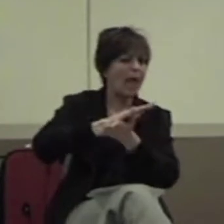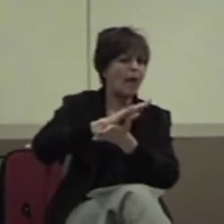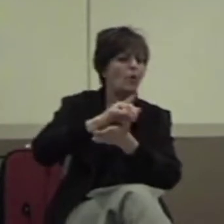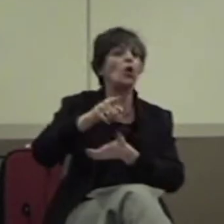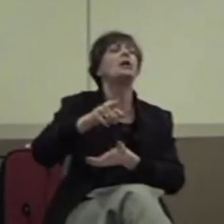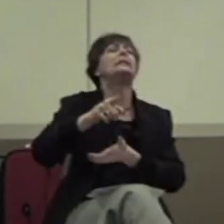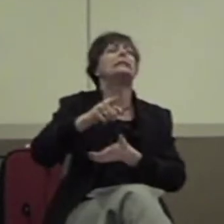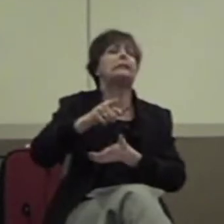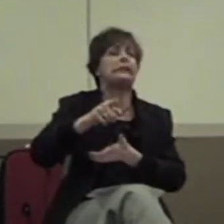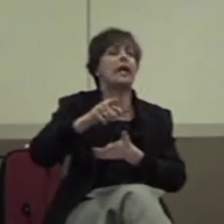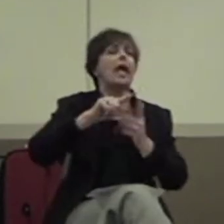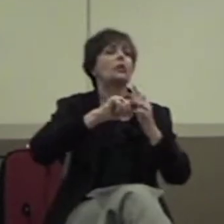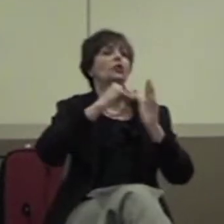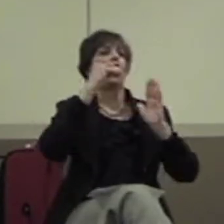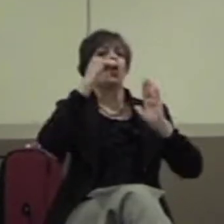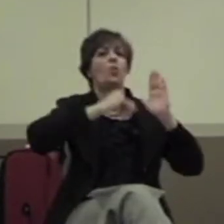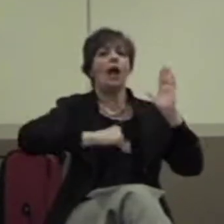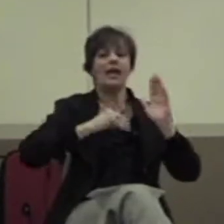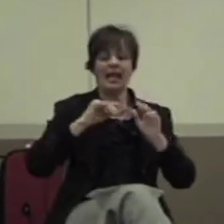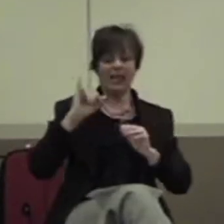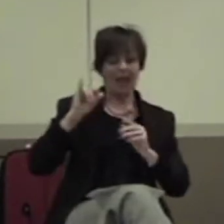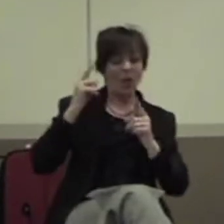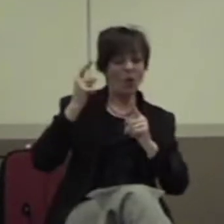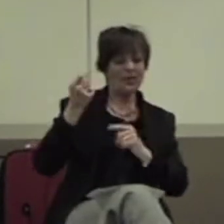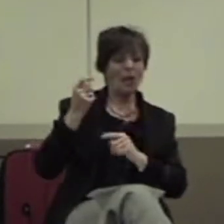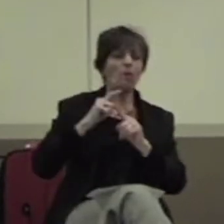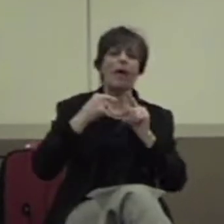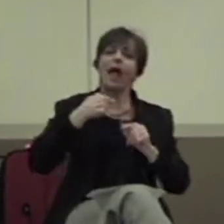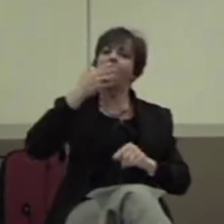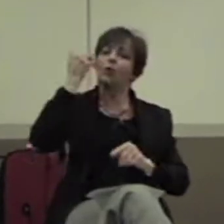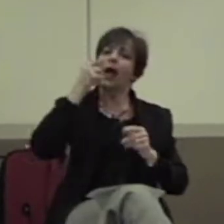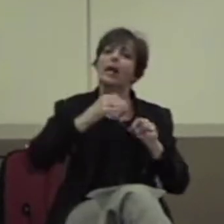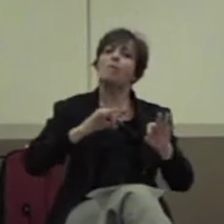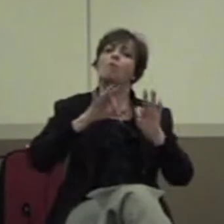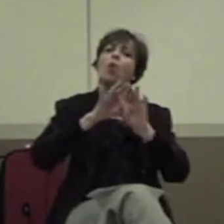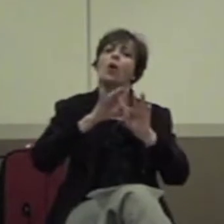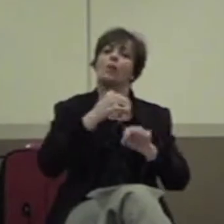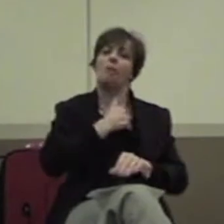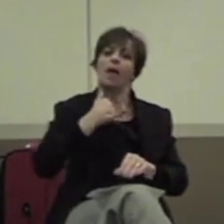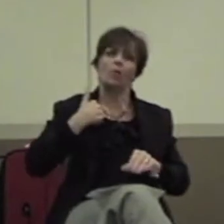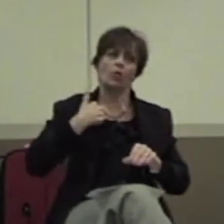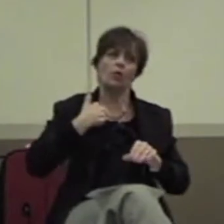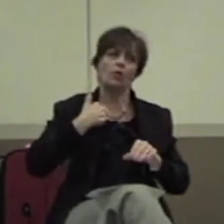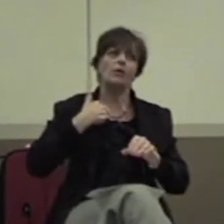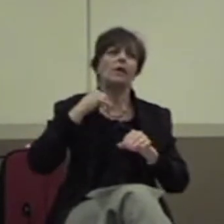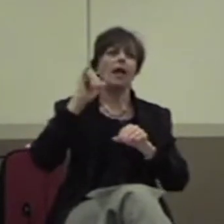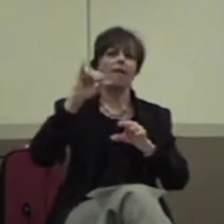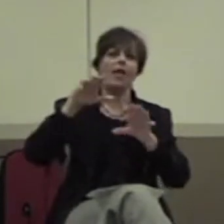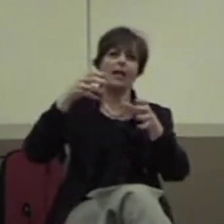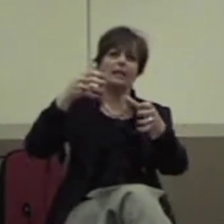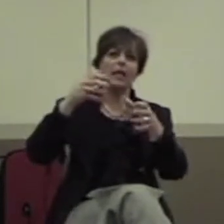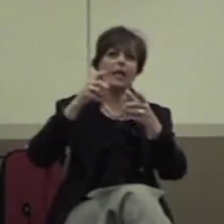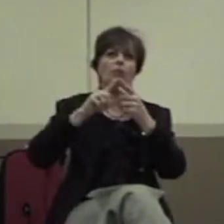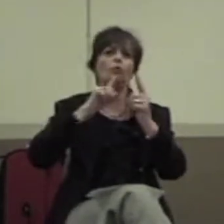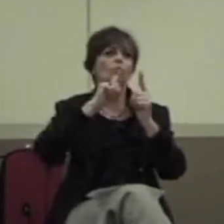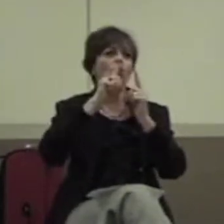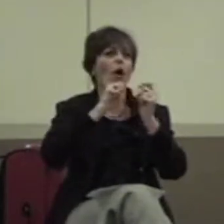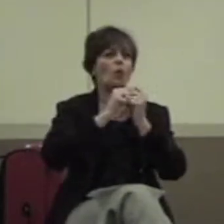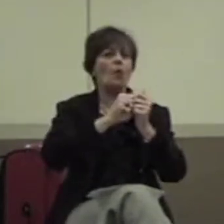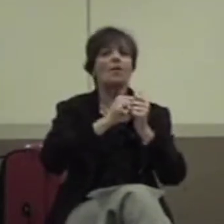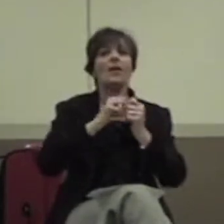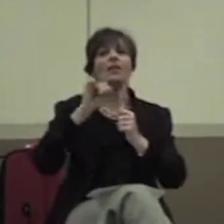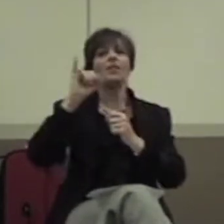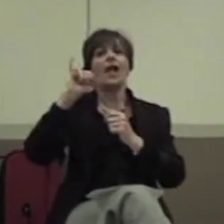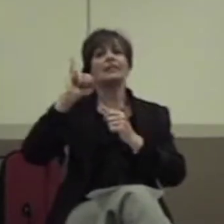start writing. So that worked a little bit, but I forgot a very important member of the team to talk to, and here's